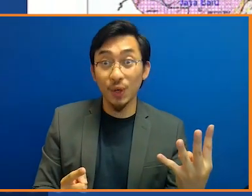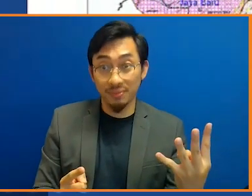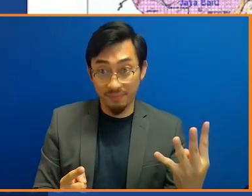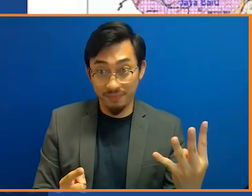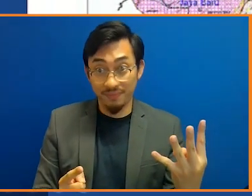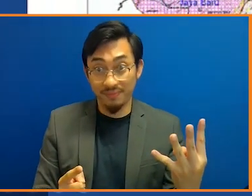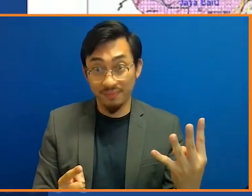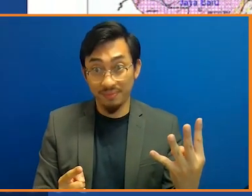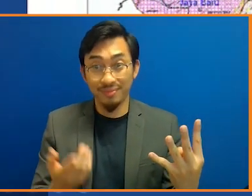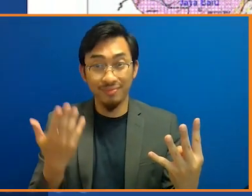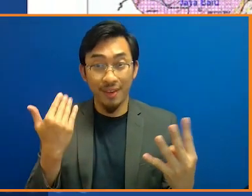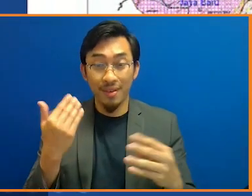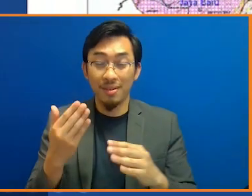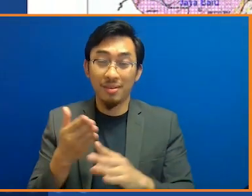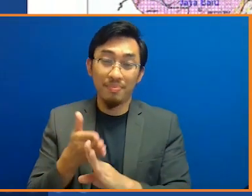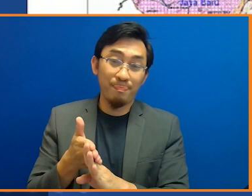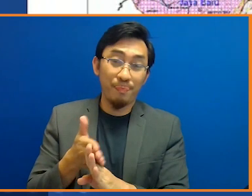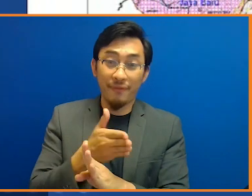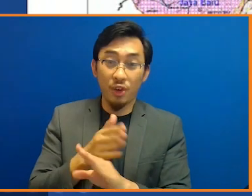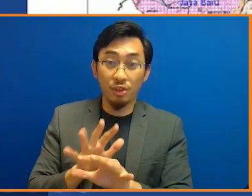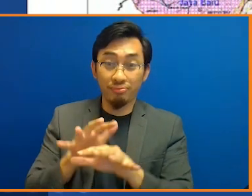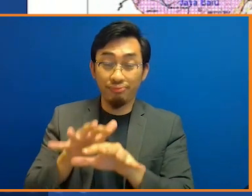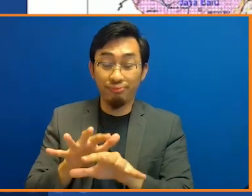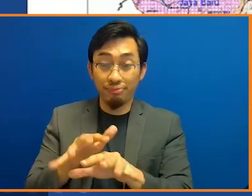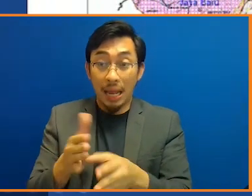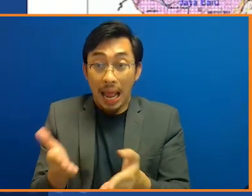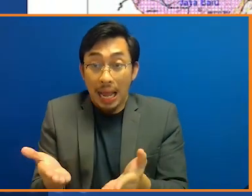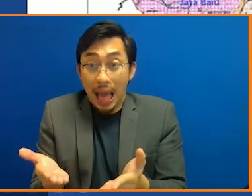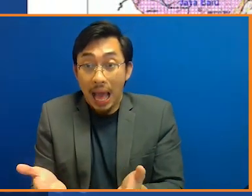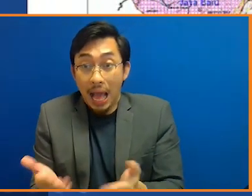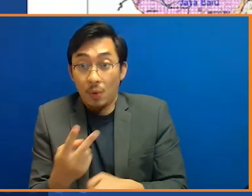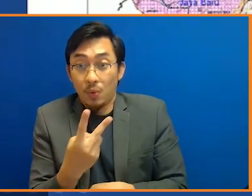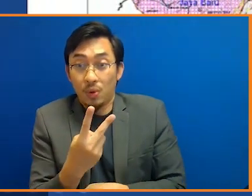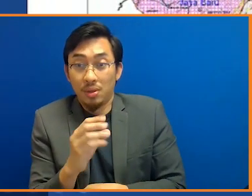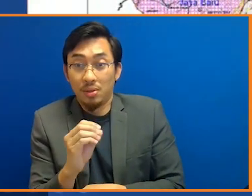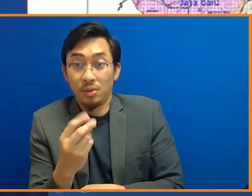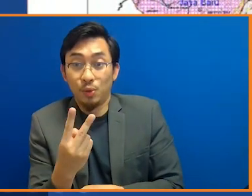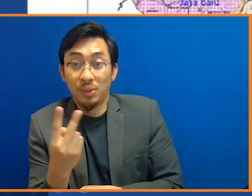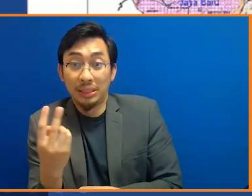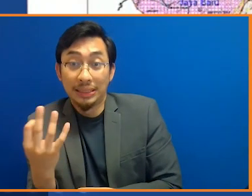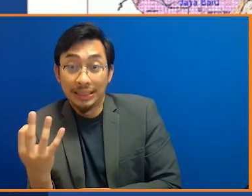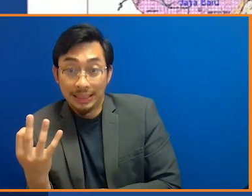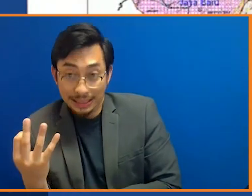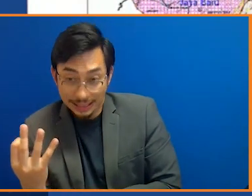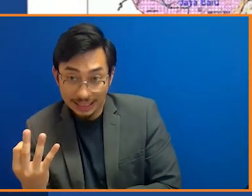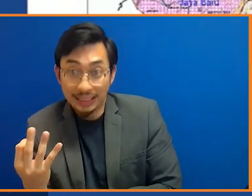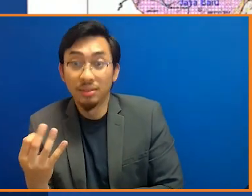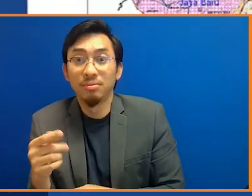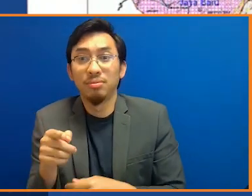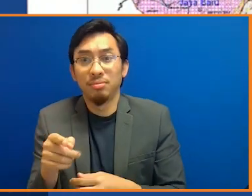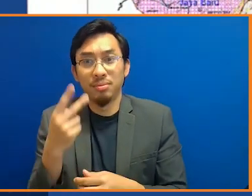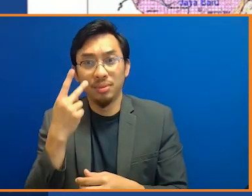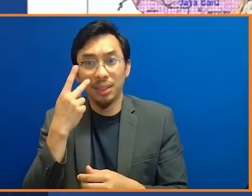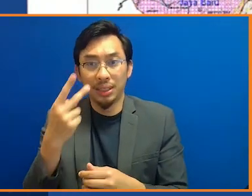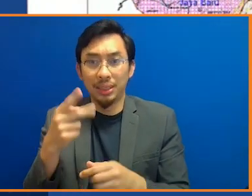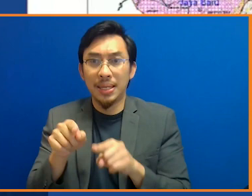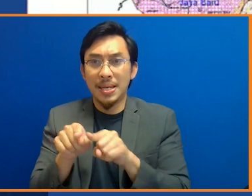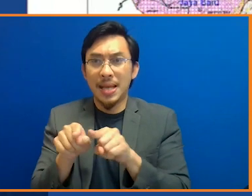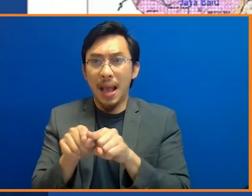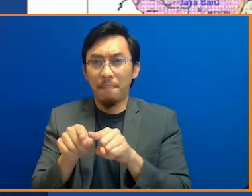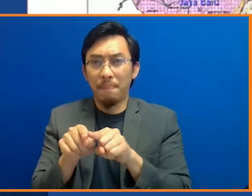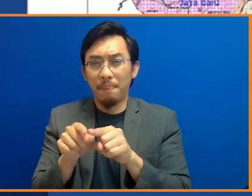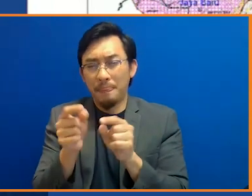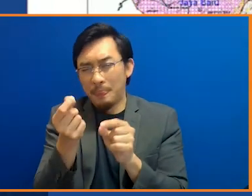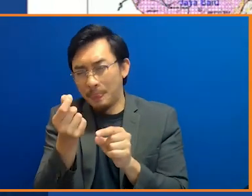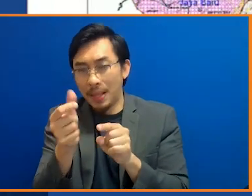have in 2004 or before the tsunami. So now it's 2023. I guess probably the